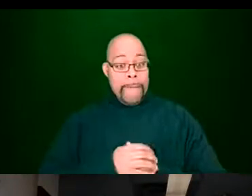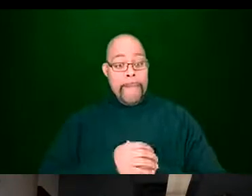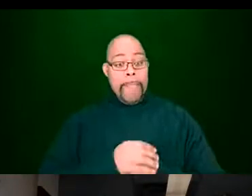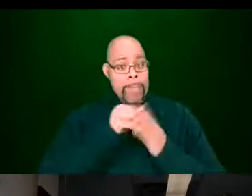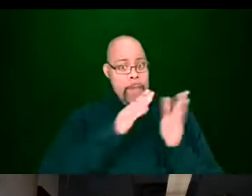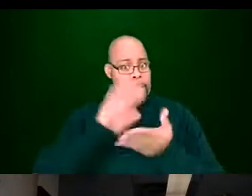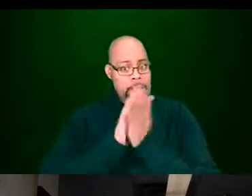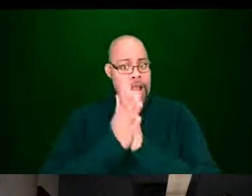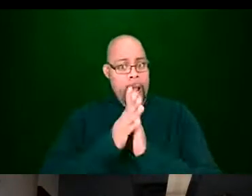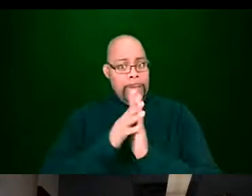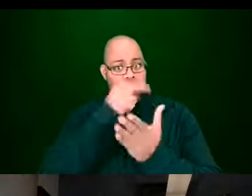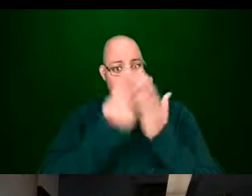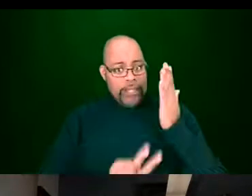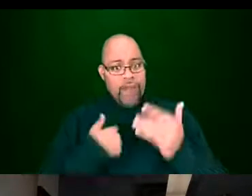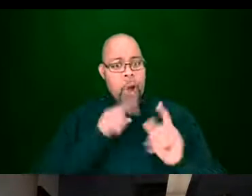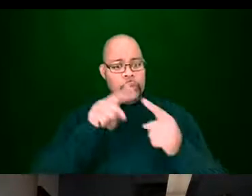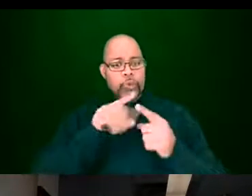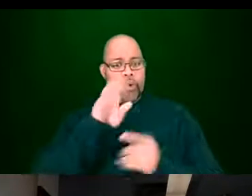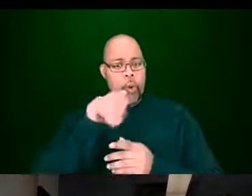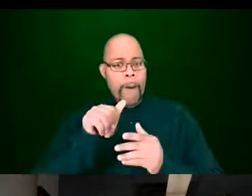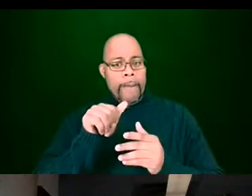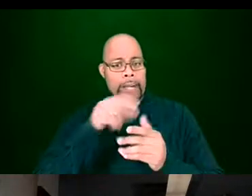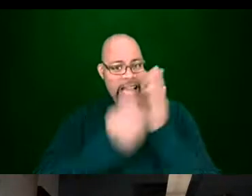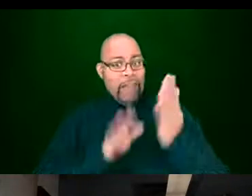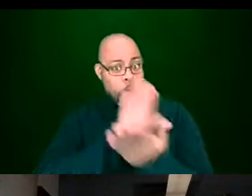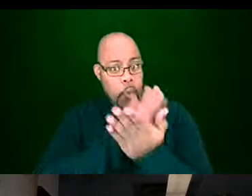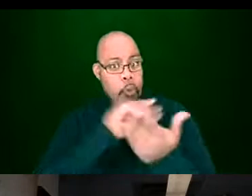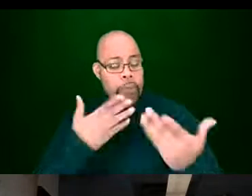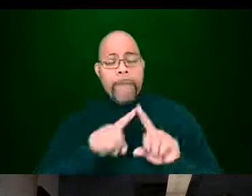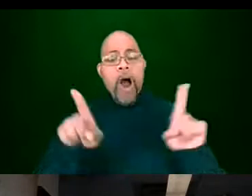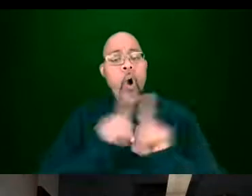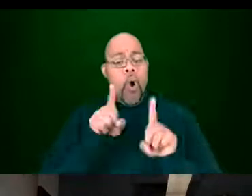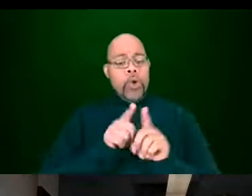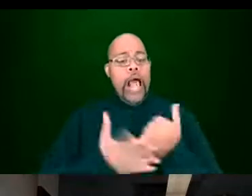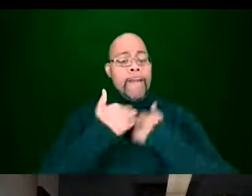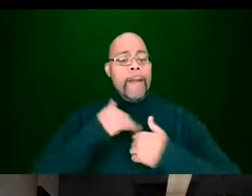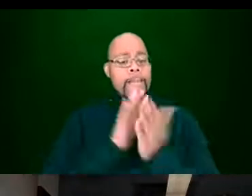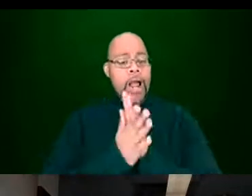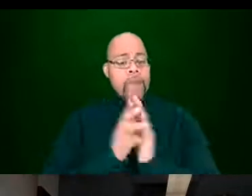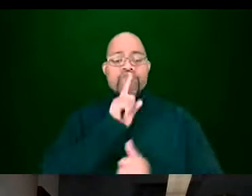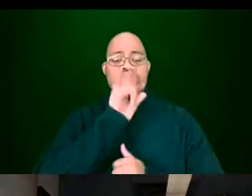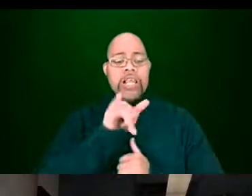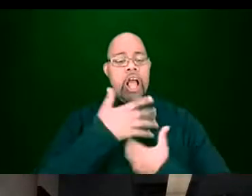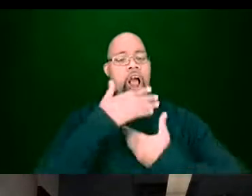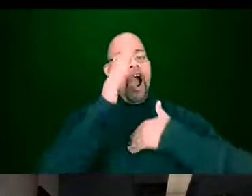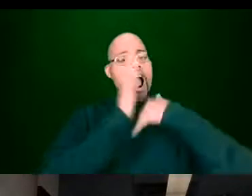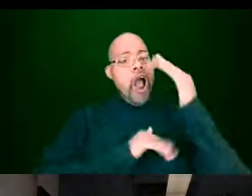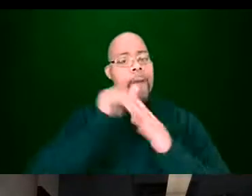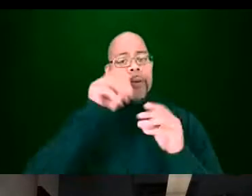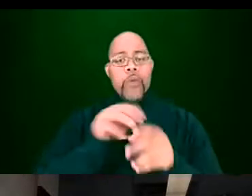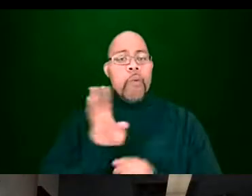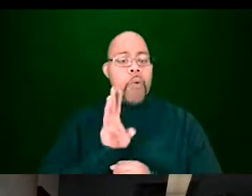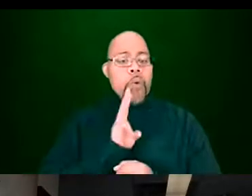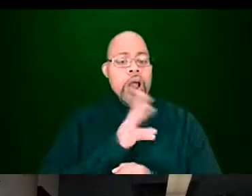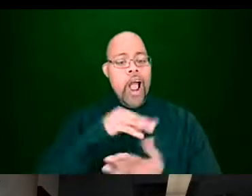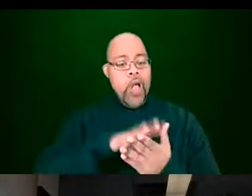to become a scuba diver, I went to like scuba diver school. They also helped me become really comfortable in the water, and